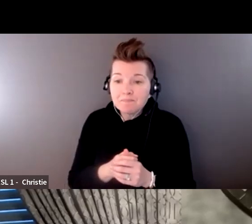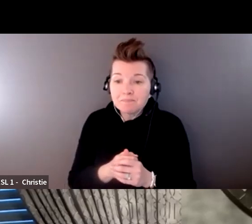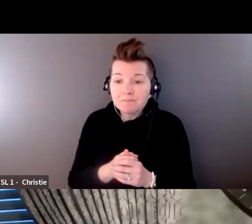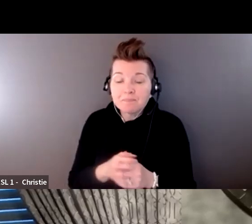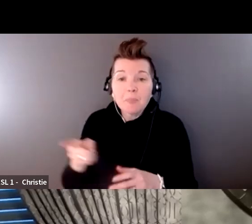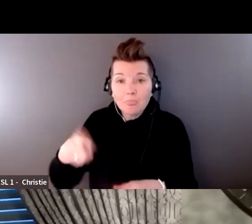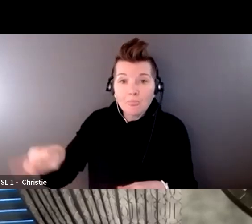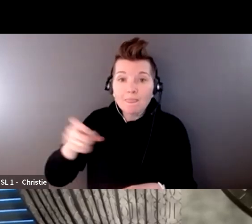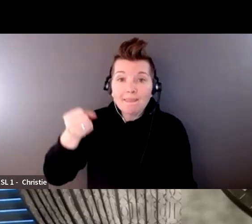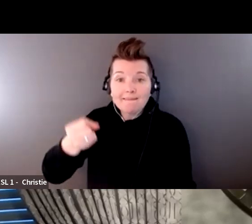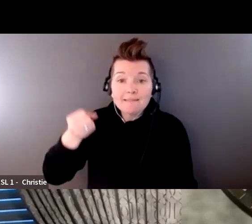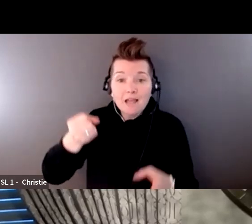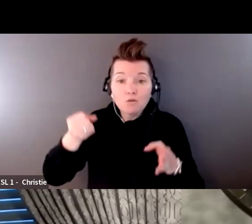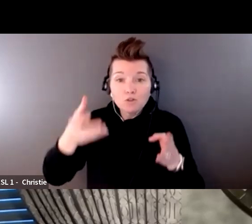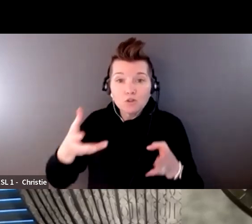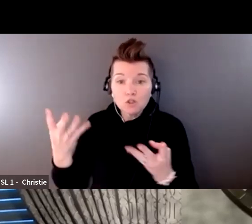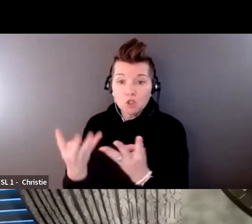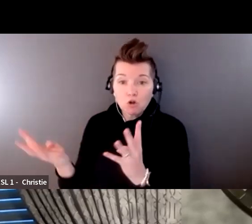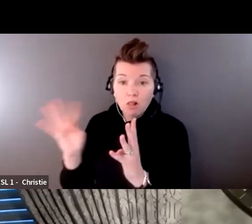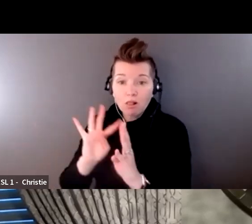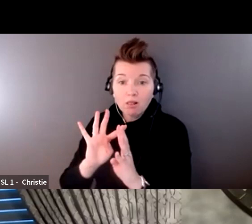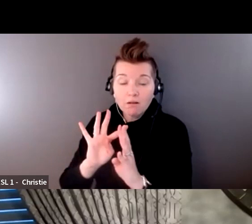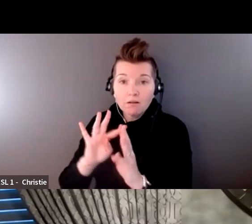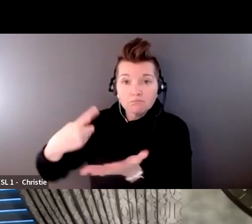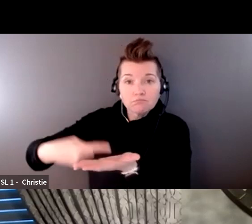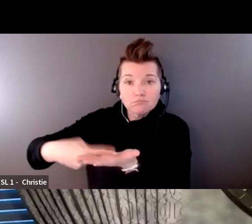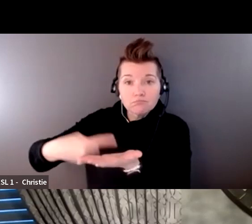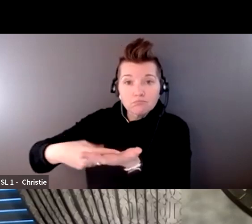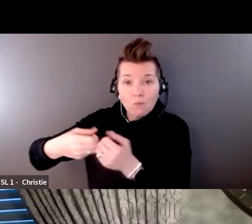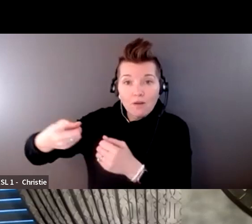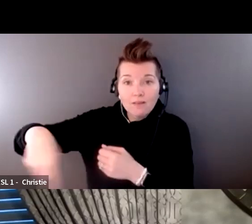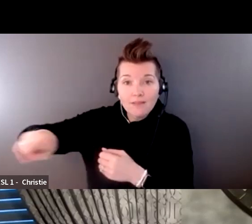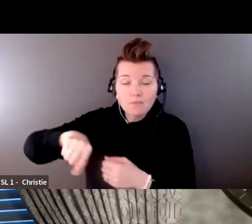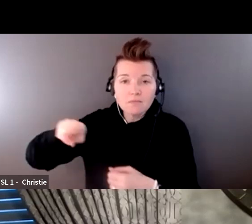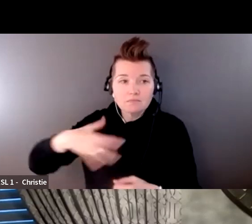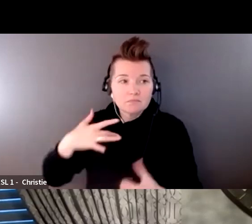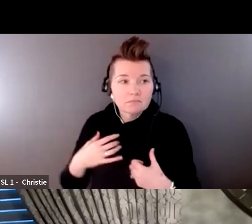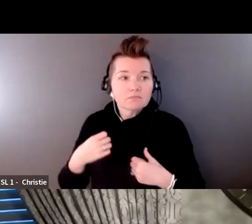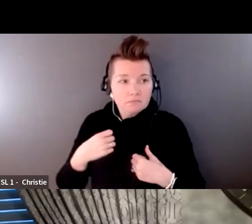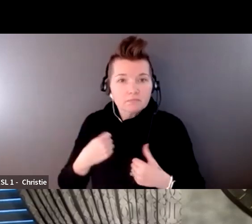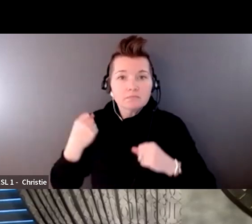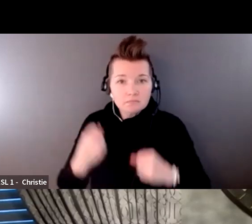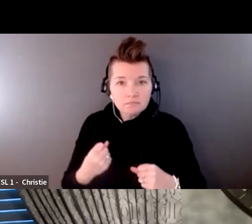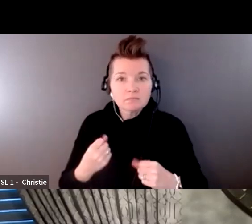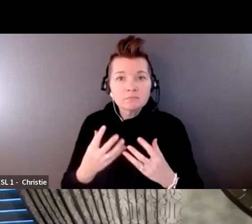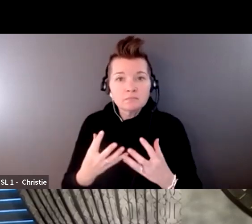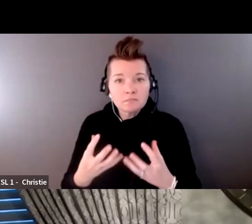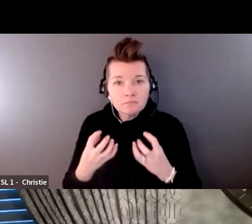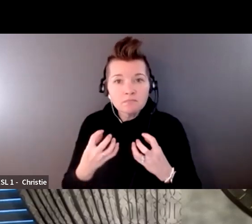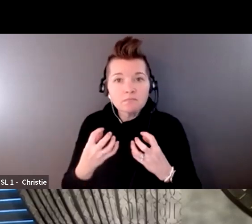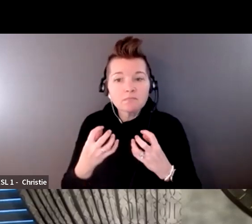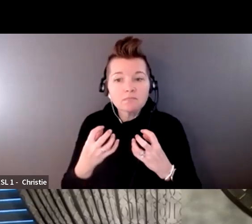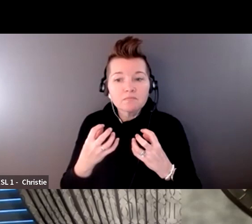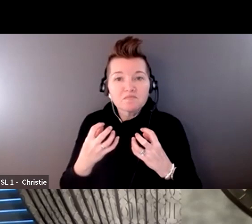elder circle there to talk with, it really strengthened their will and their want to get out and become a part of and feel